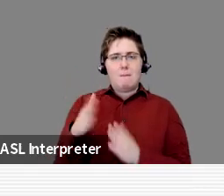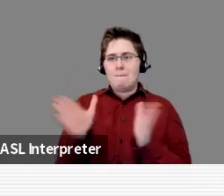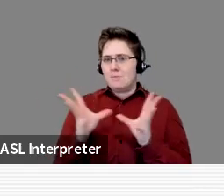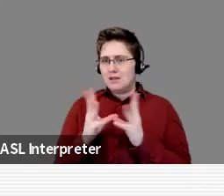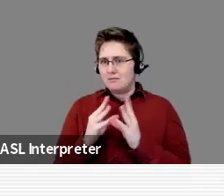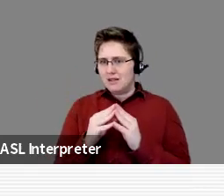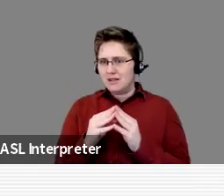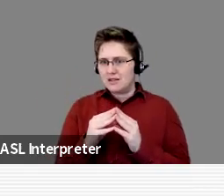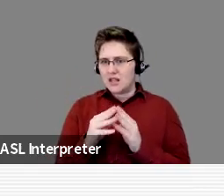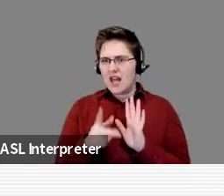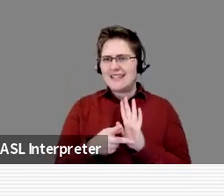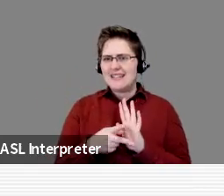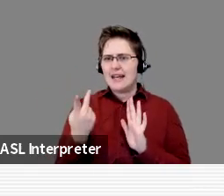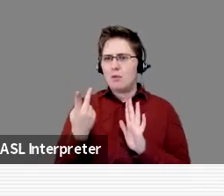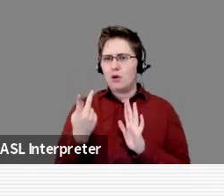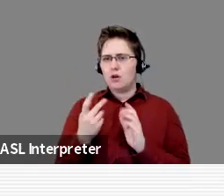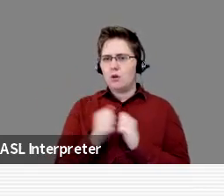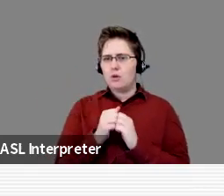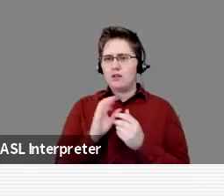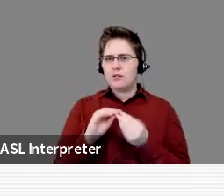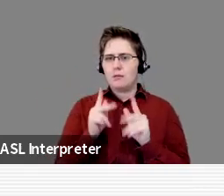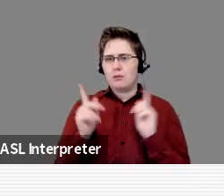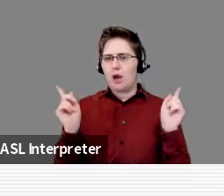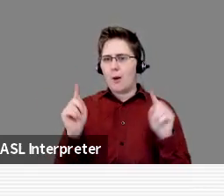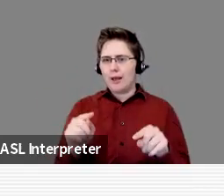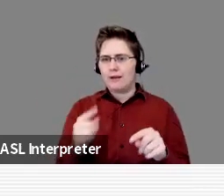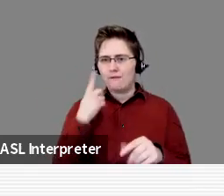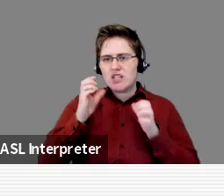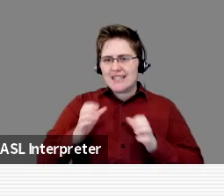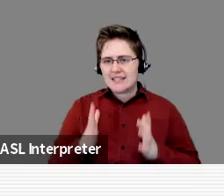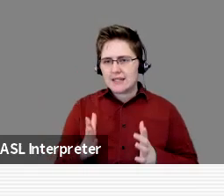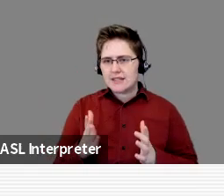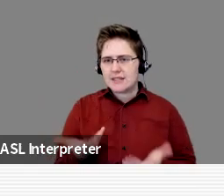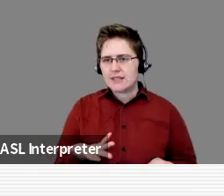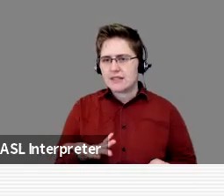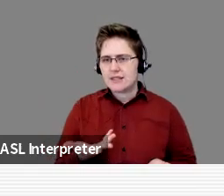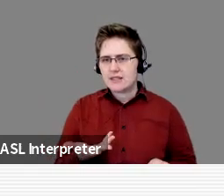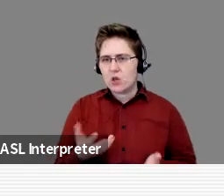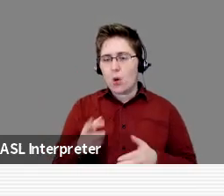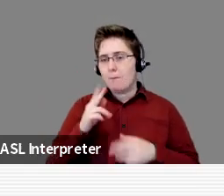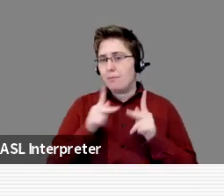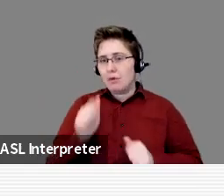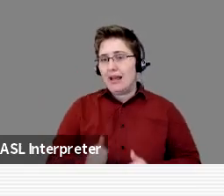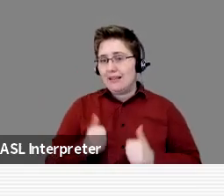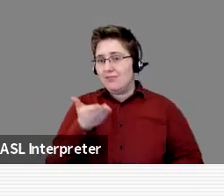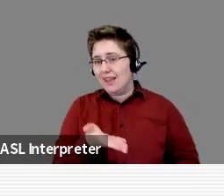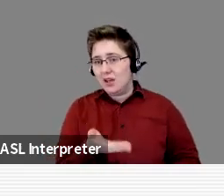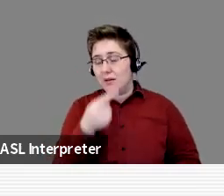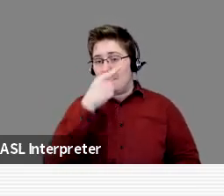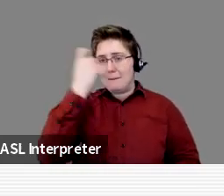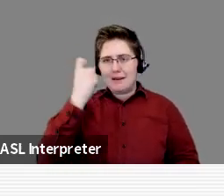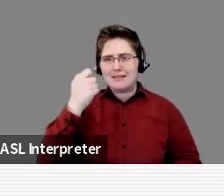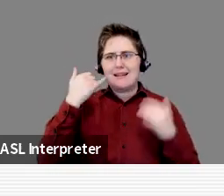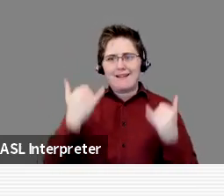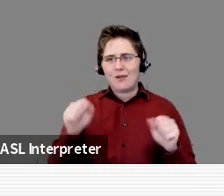meetings had doubled in attendance as far as citizen members or residents because of people who could